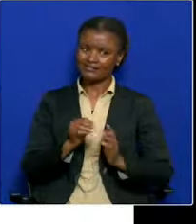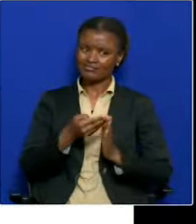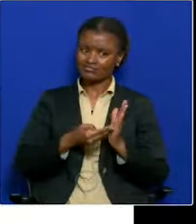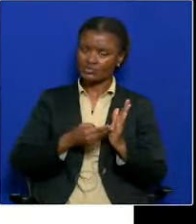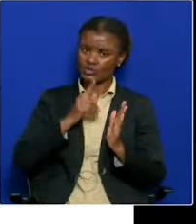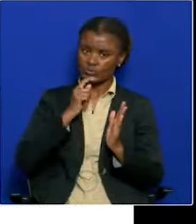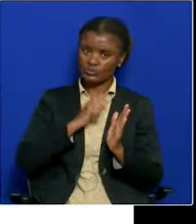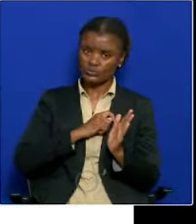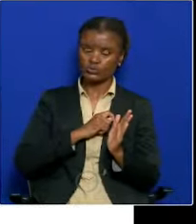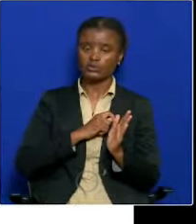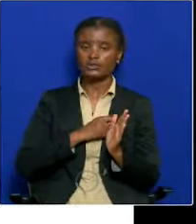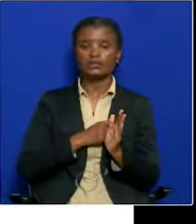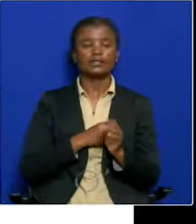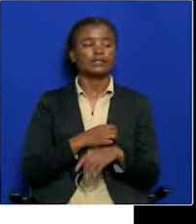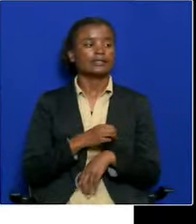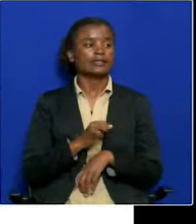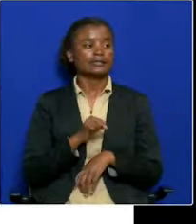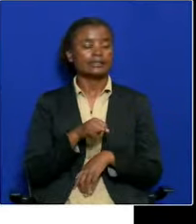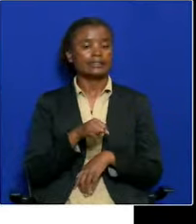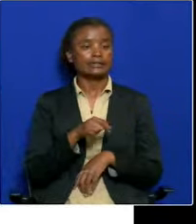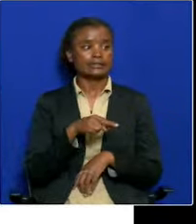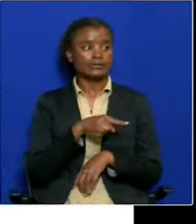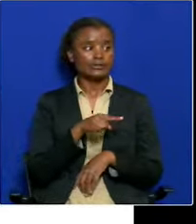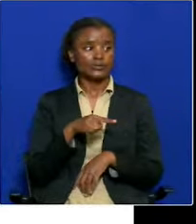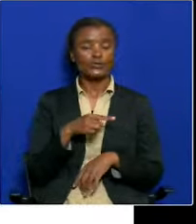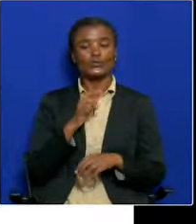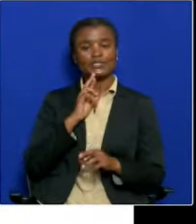Yes, you respond and ask if it's true.